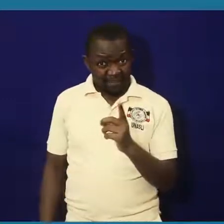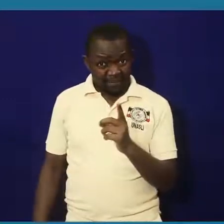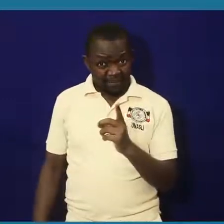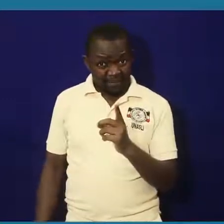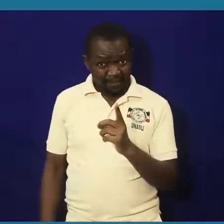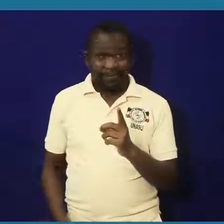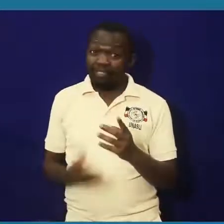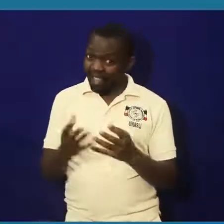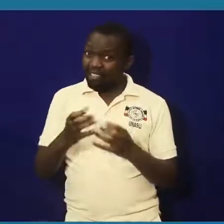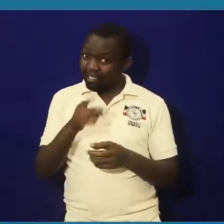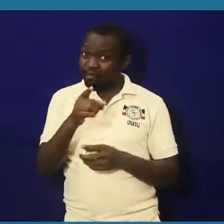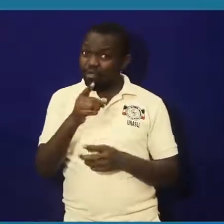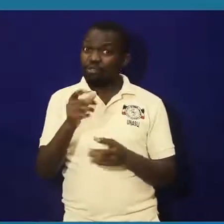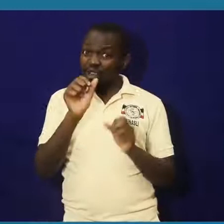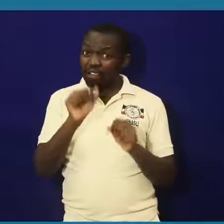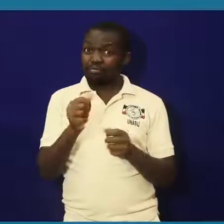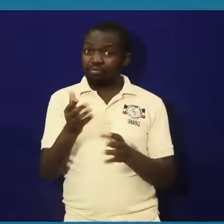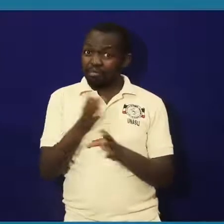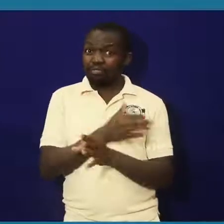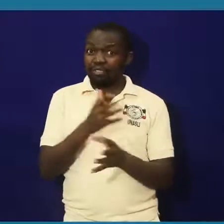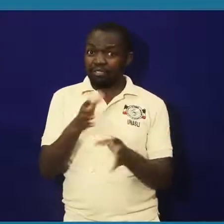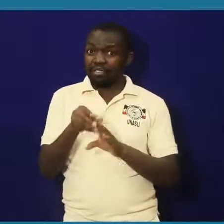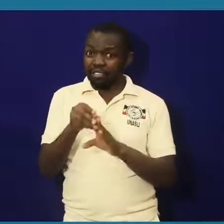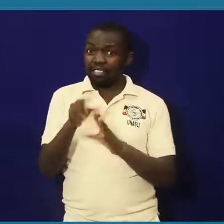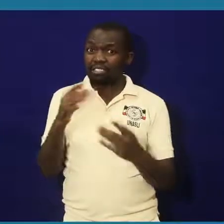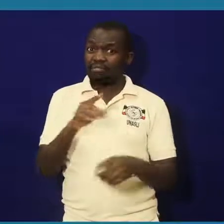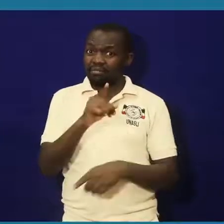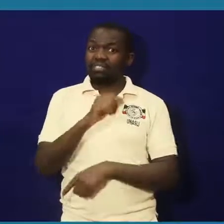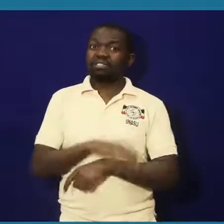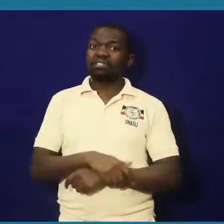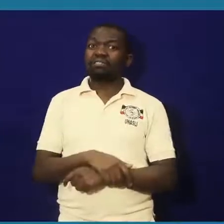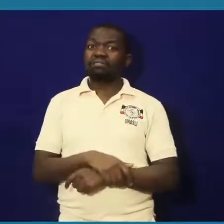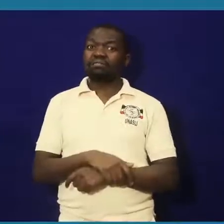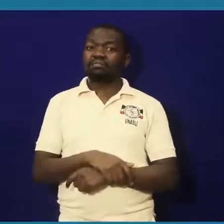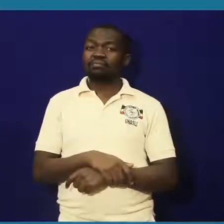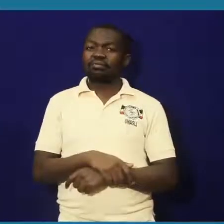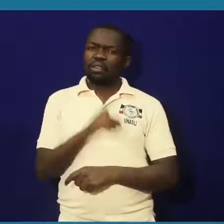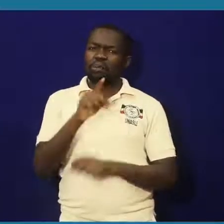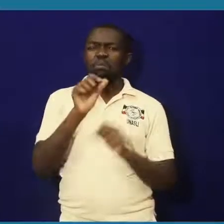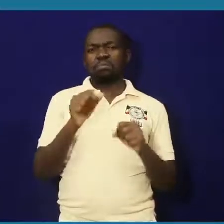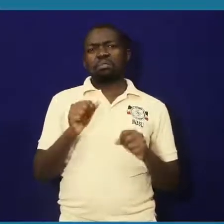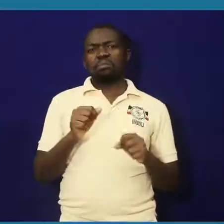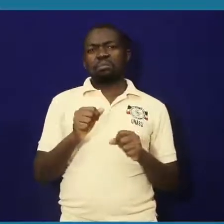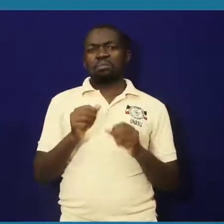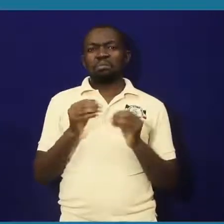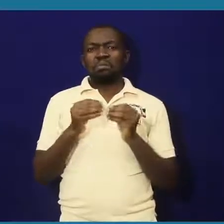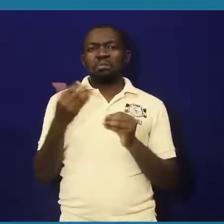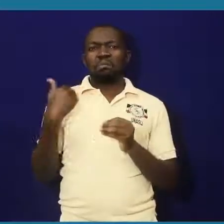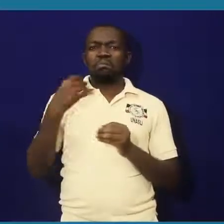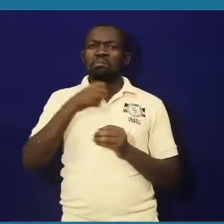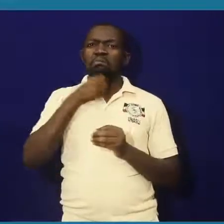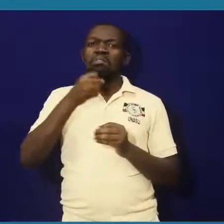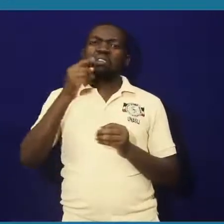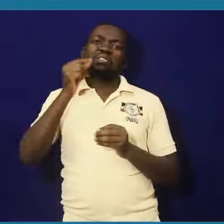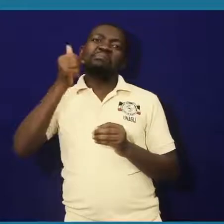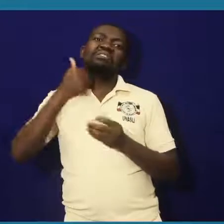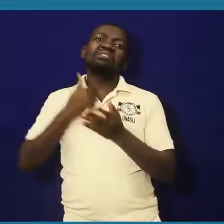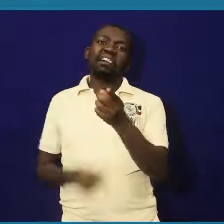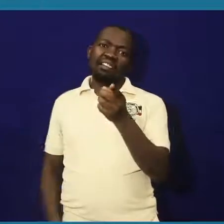I expect you to have been a leader, some sort. Maybe you are a bigger brother at home, so you are a